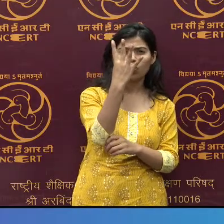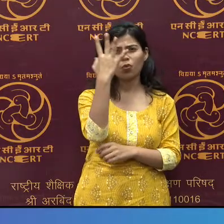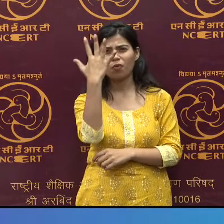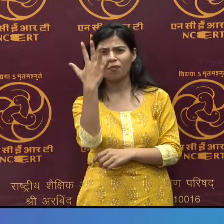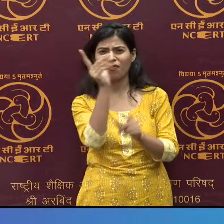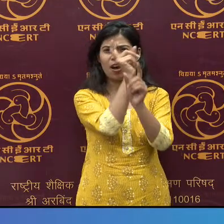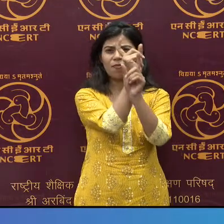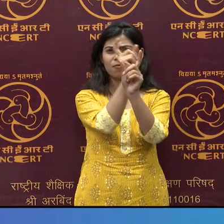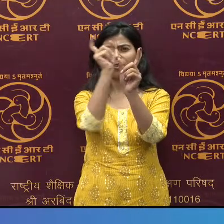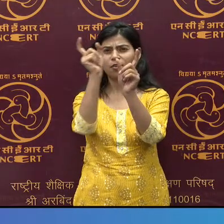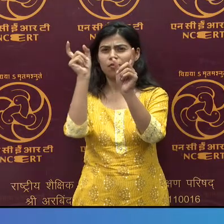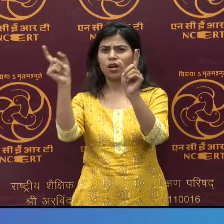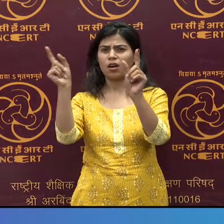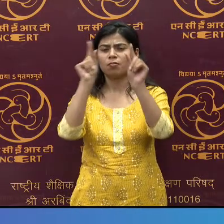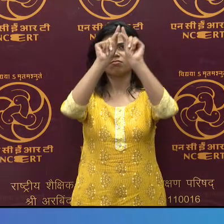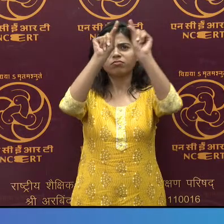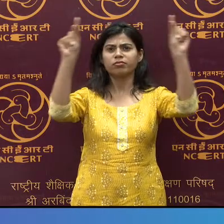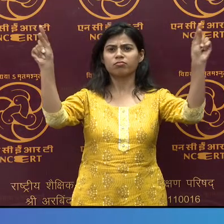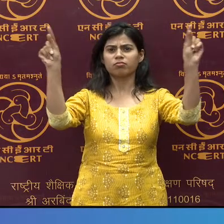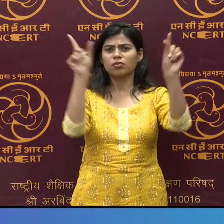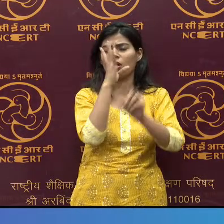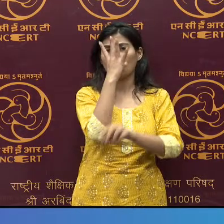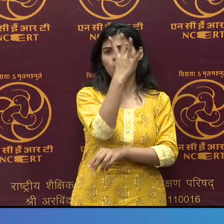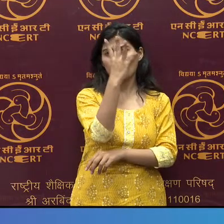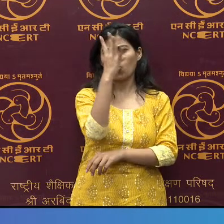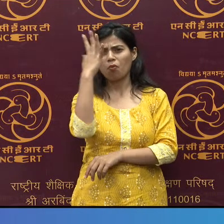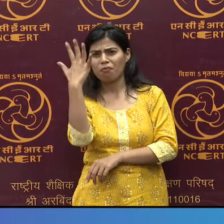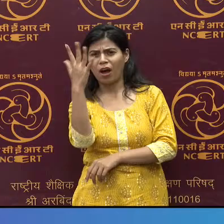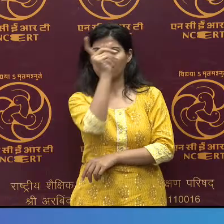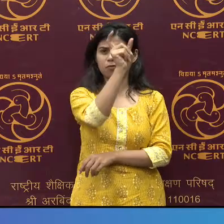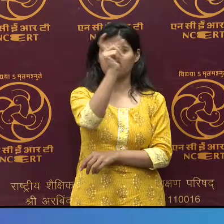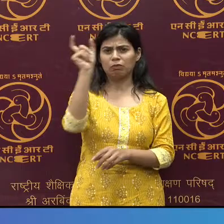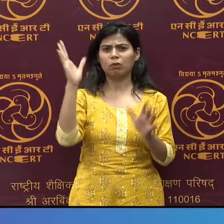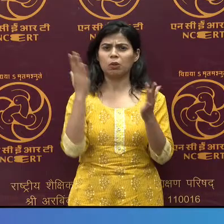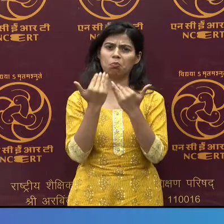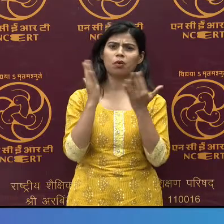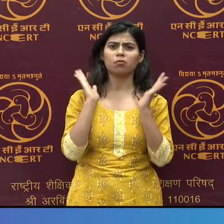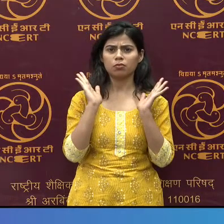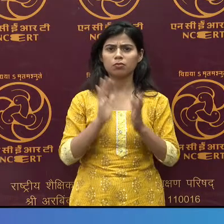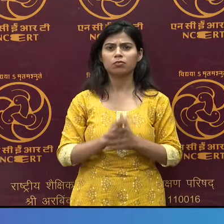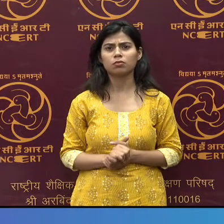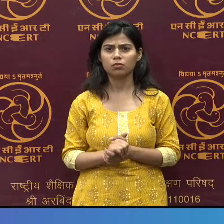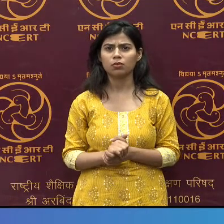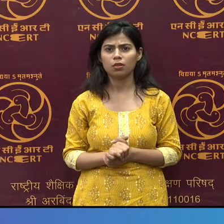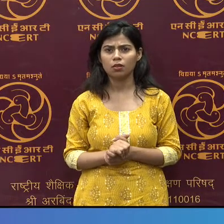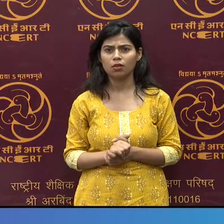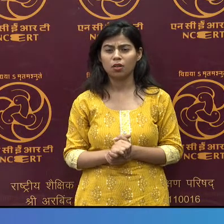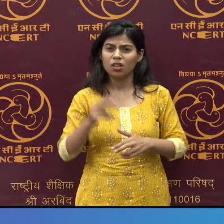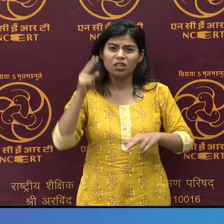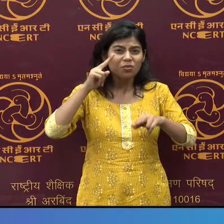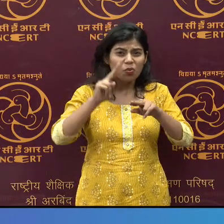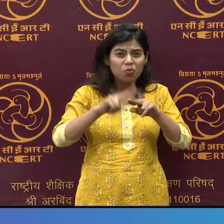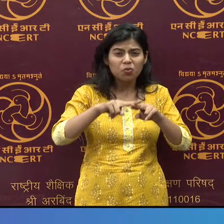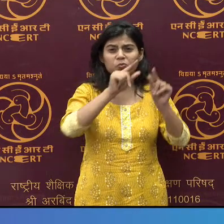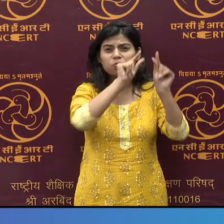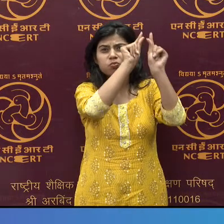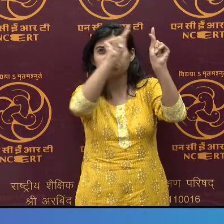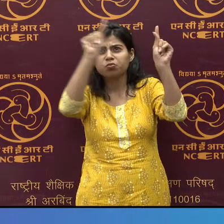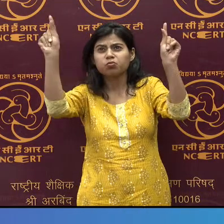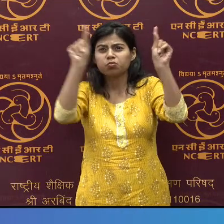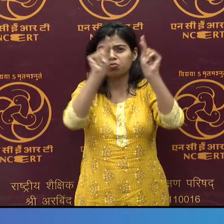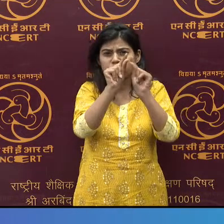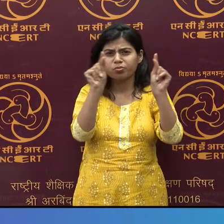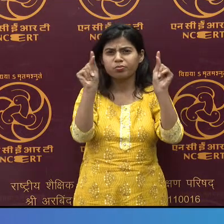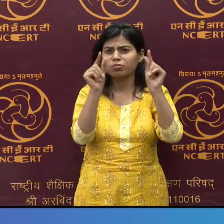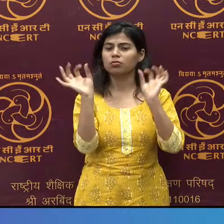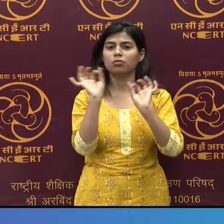words maximum in the title. Sometimes try to making catching, we will write the whole line. No,